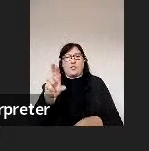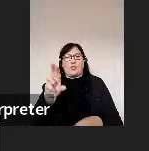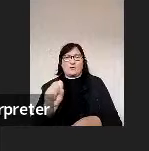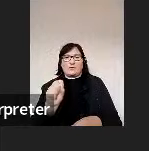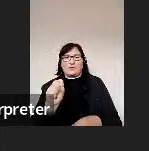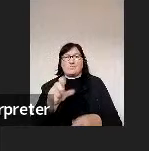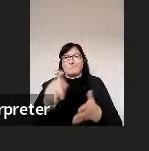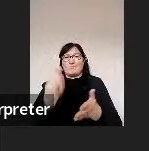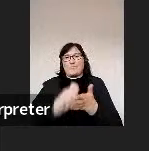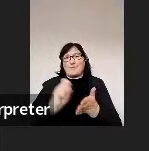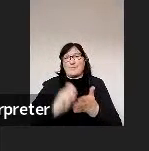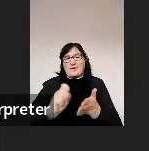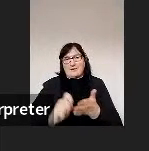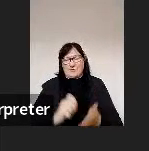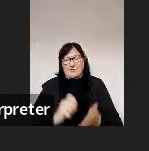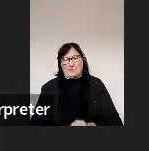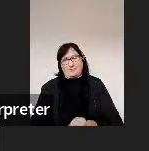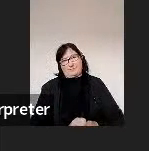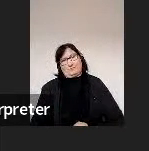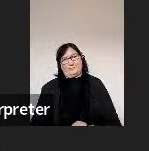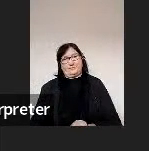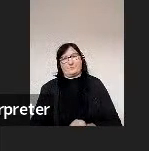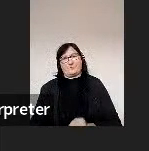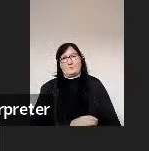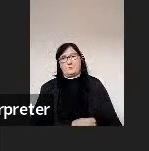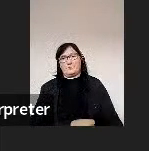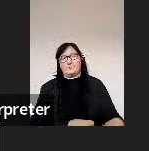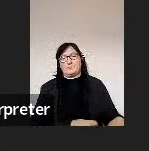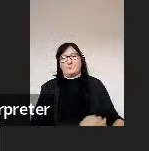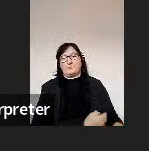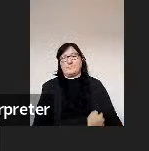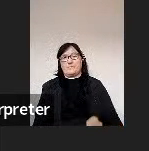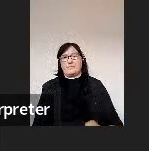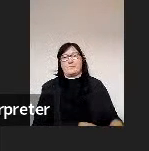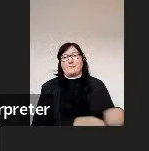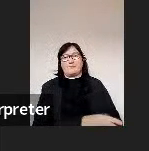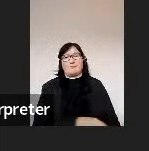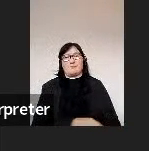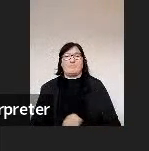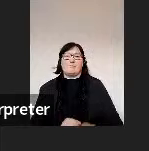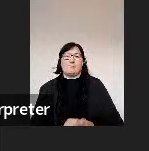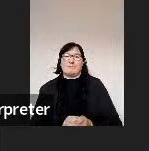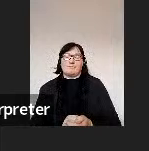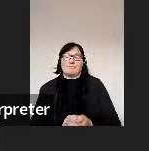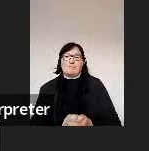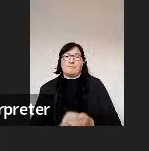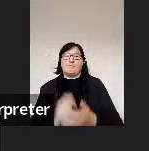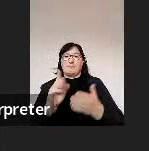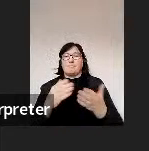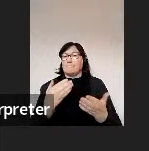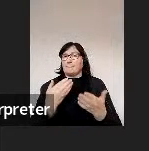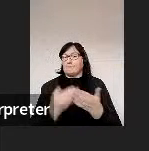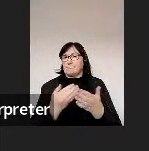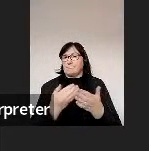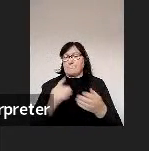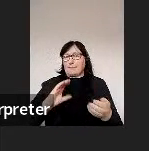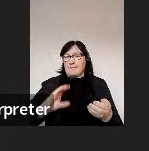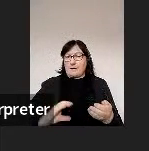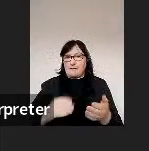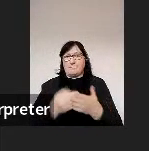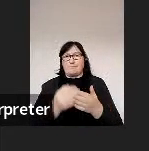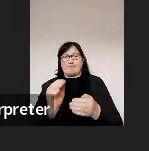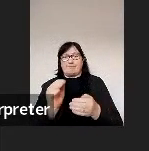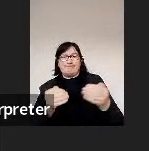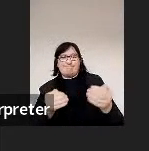Built into the RLA is the dashboard functionality, which enables our clients to manage their own